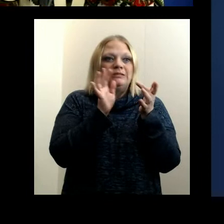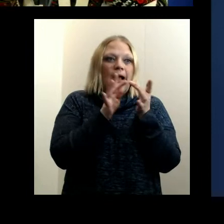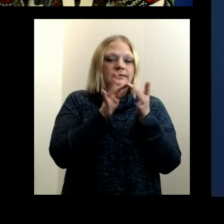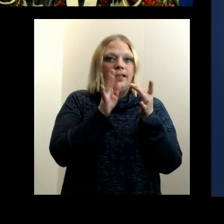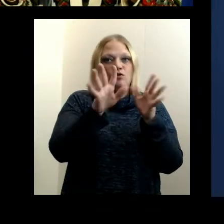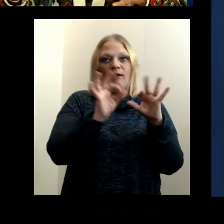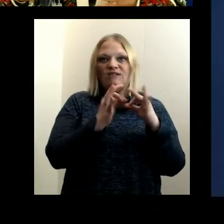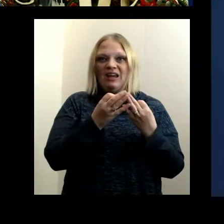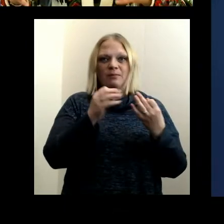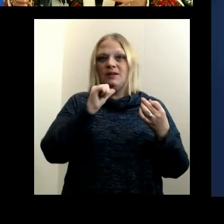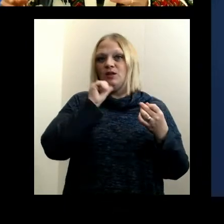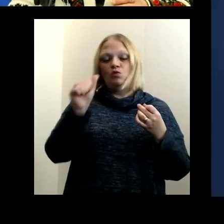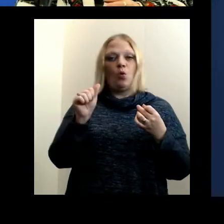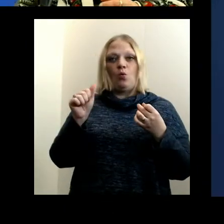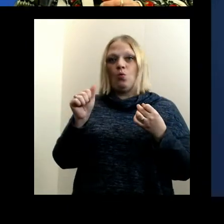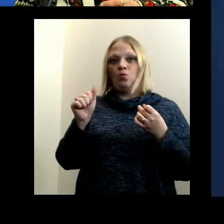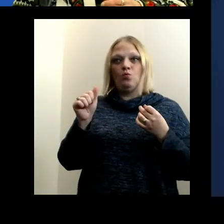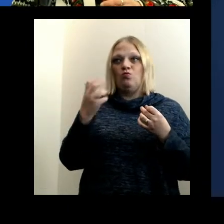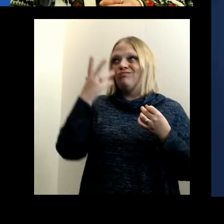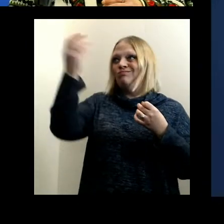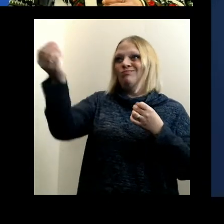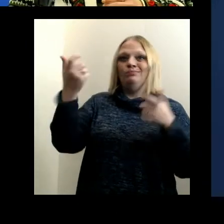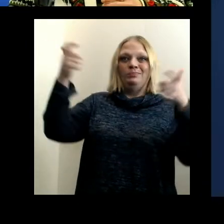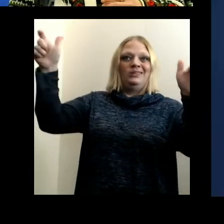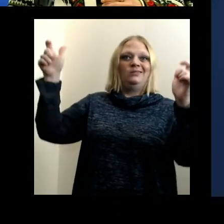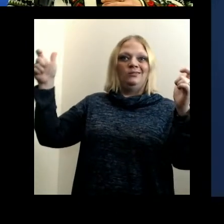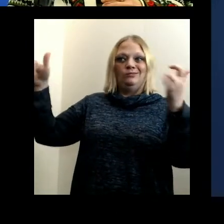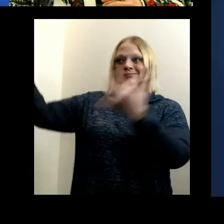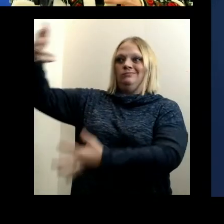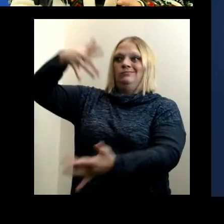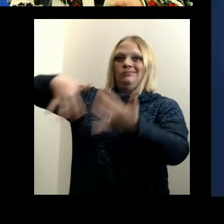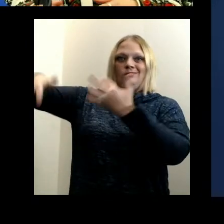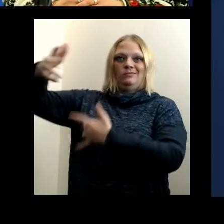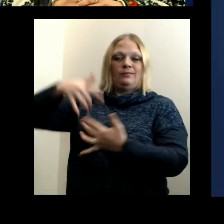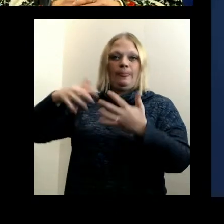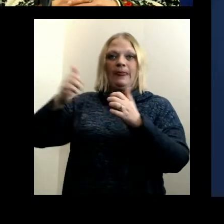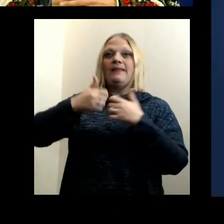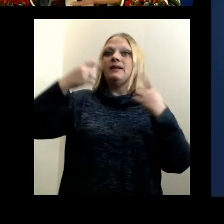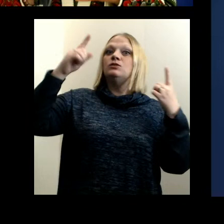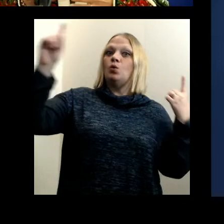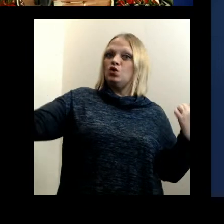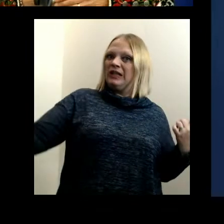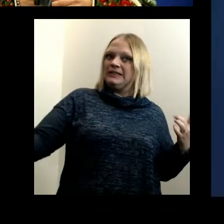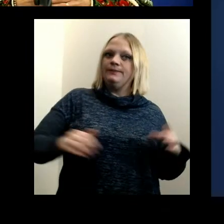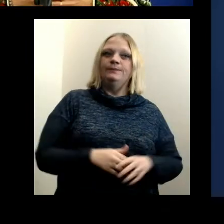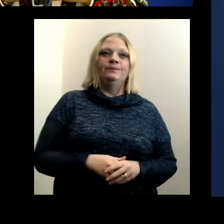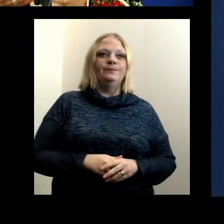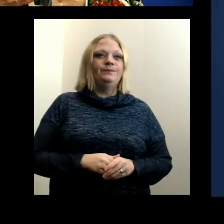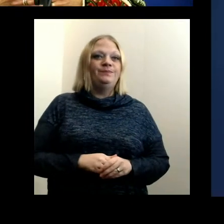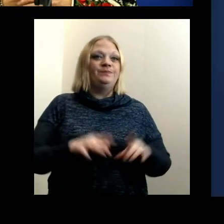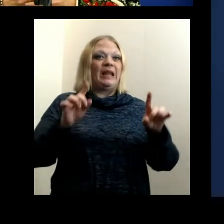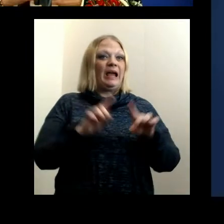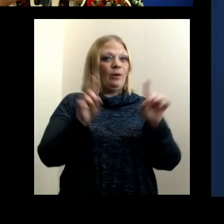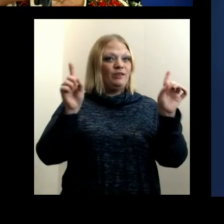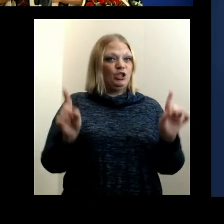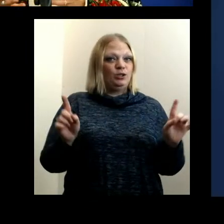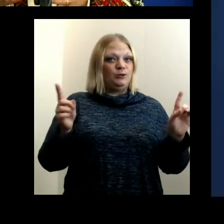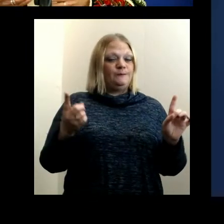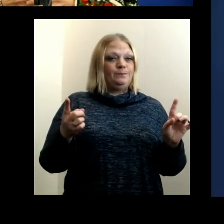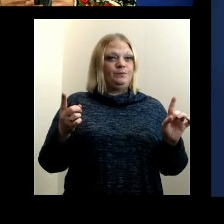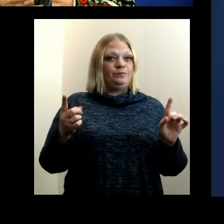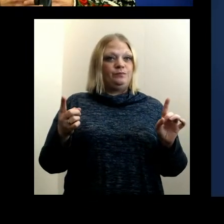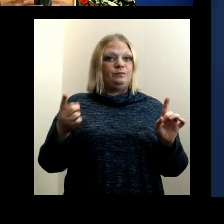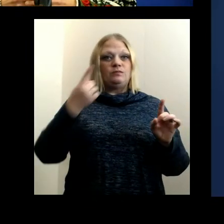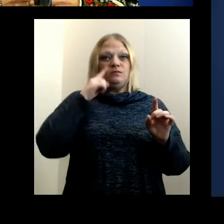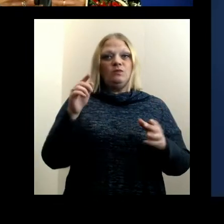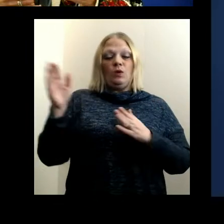with, not participating in larger gatherings, and socially distancing. However, we are, in terms of our